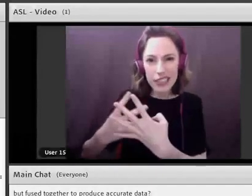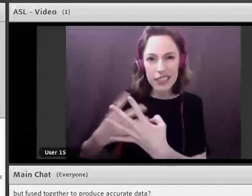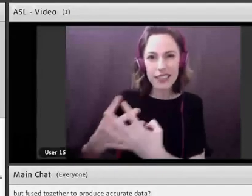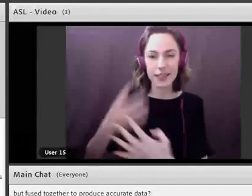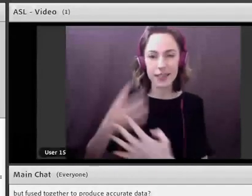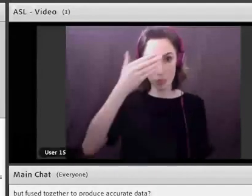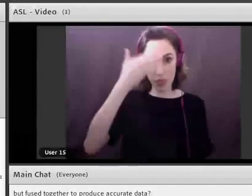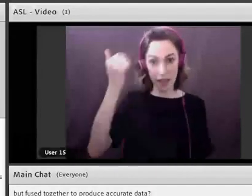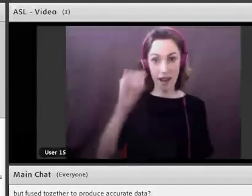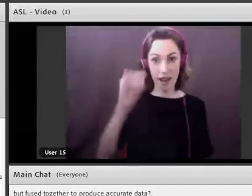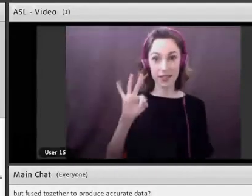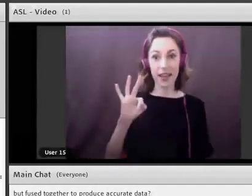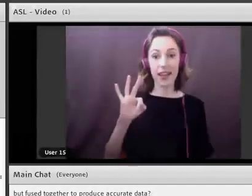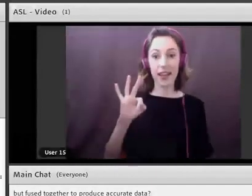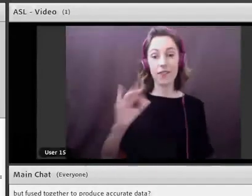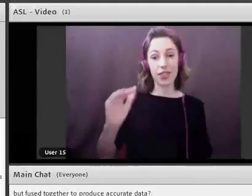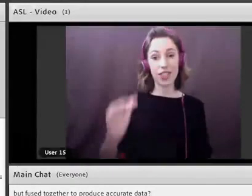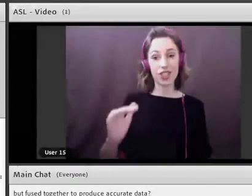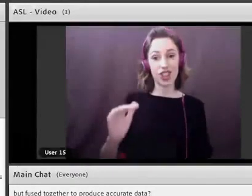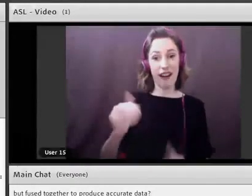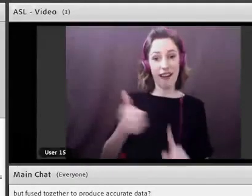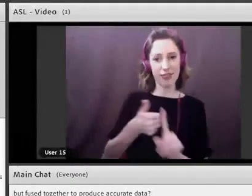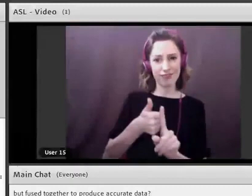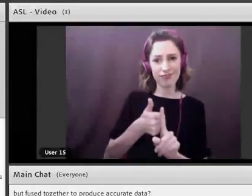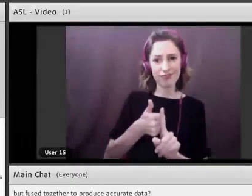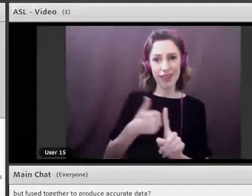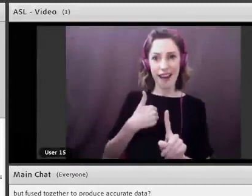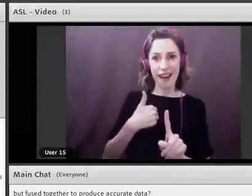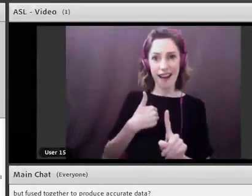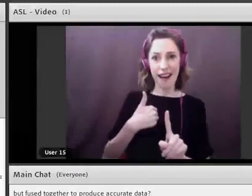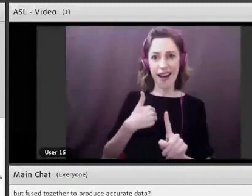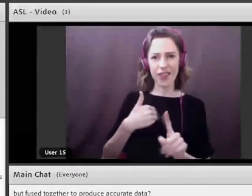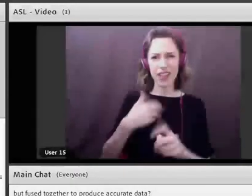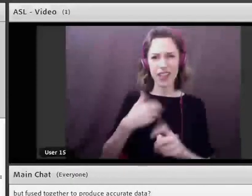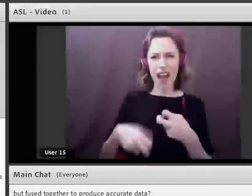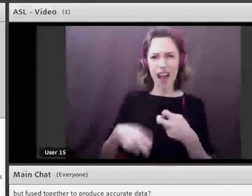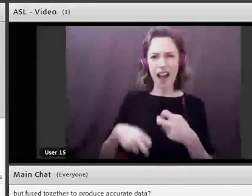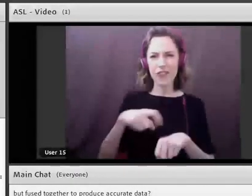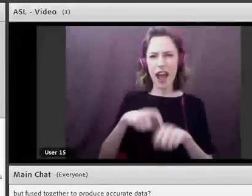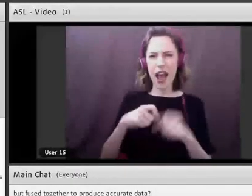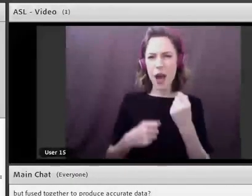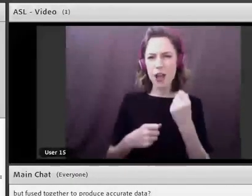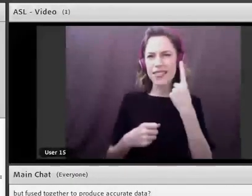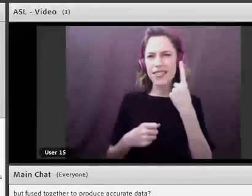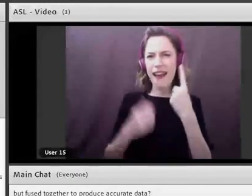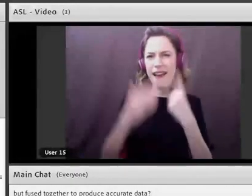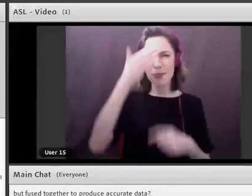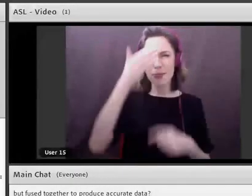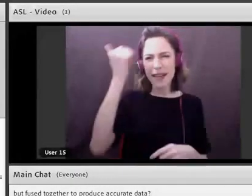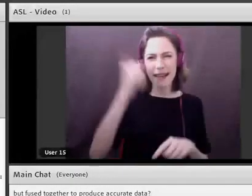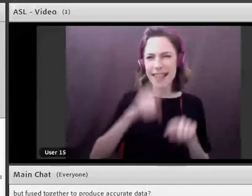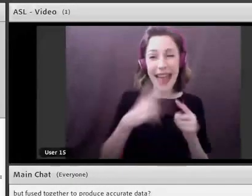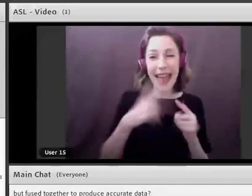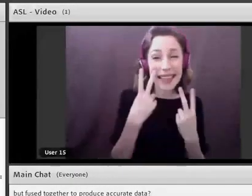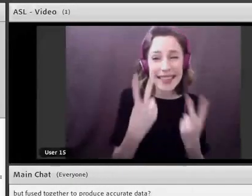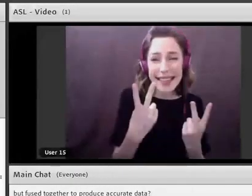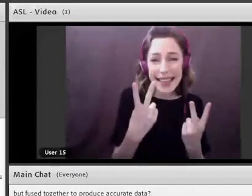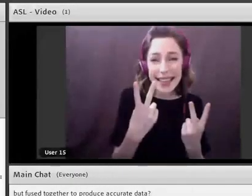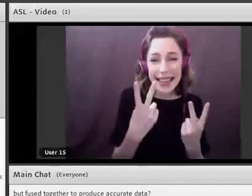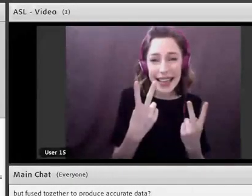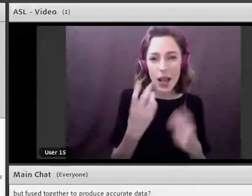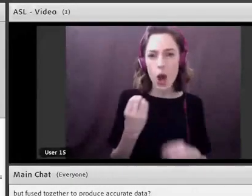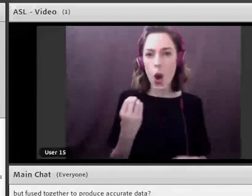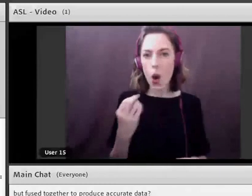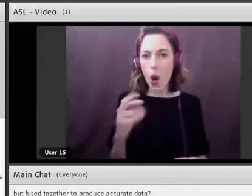time understanding content because they simply can't see it, or because they're not having a harder time processing it. But I think that can